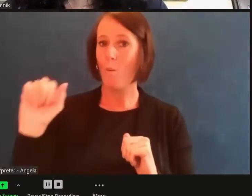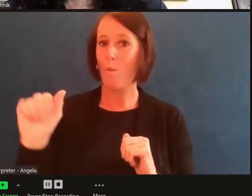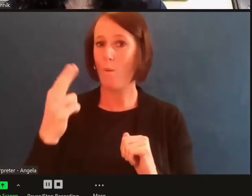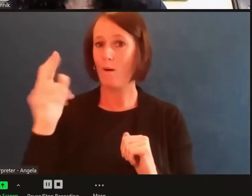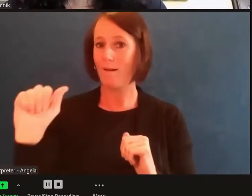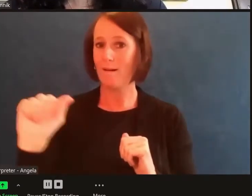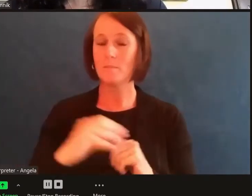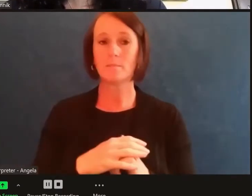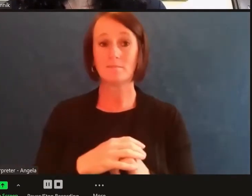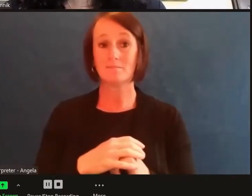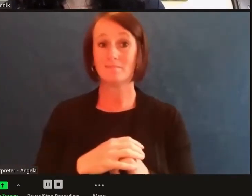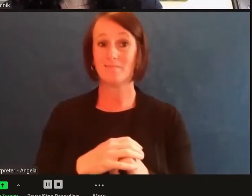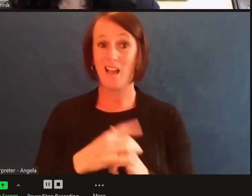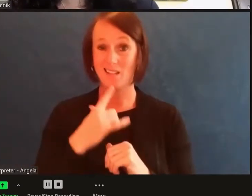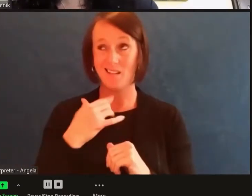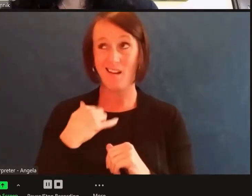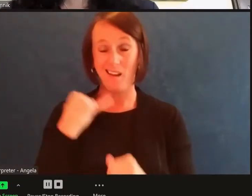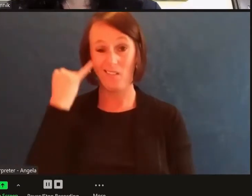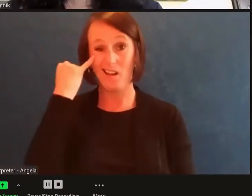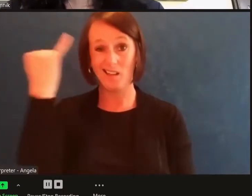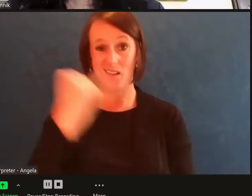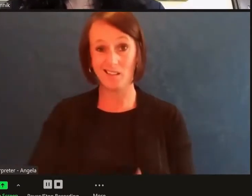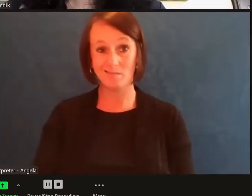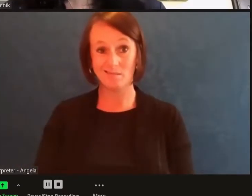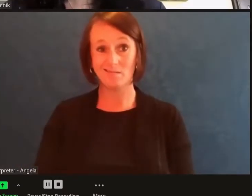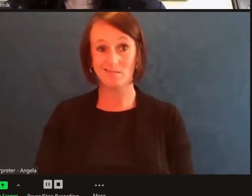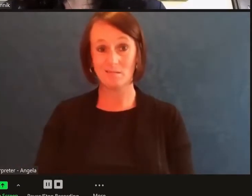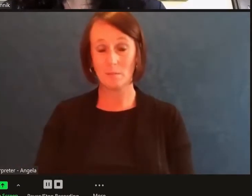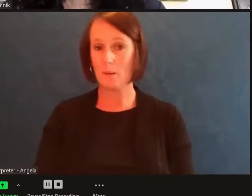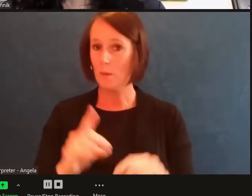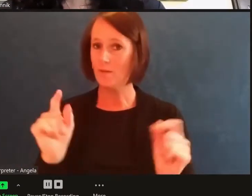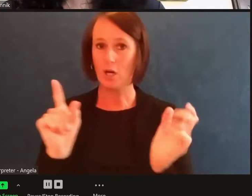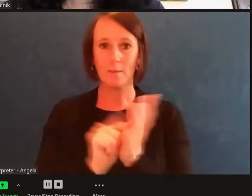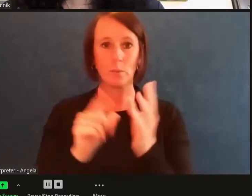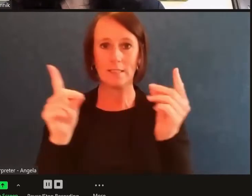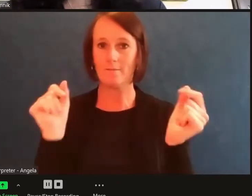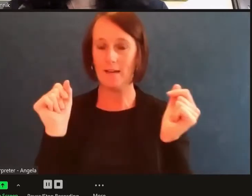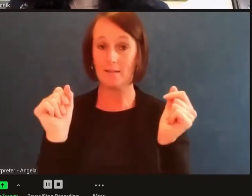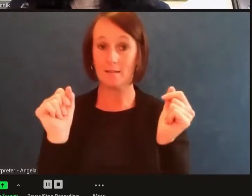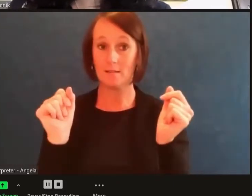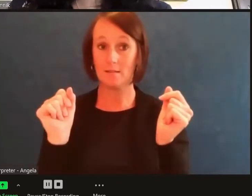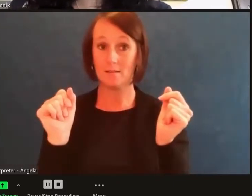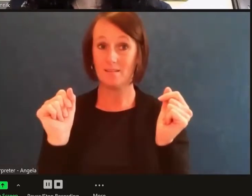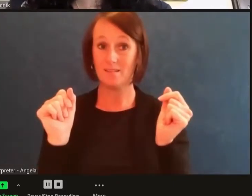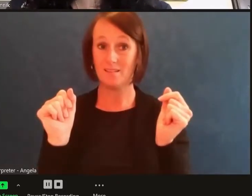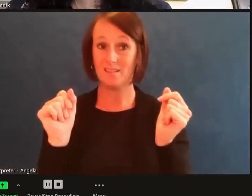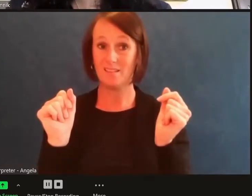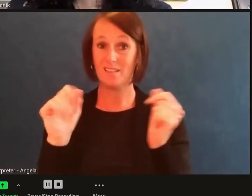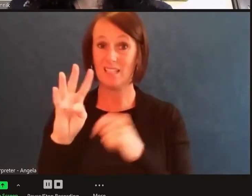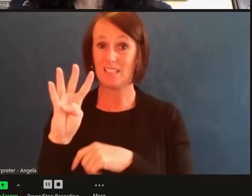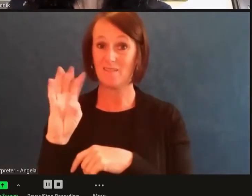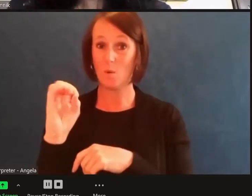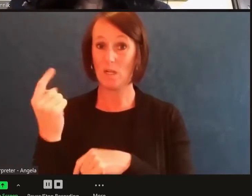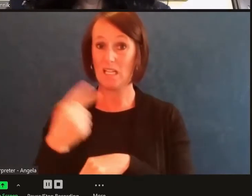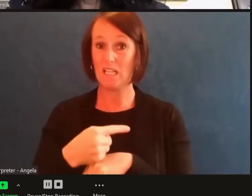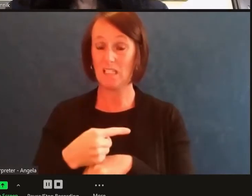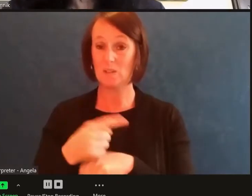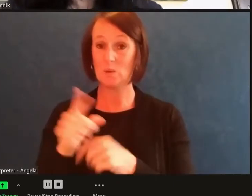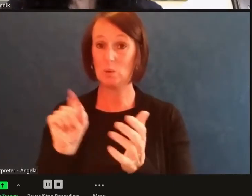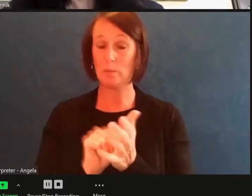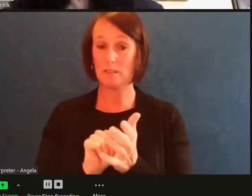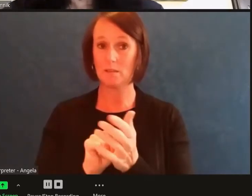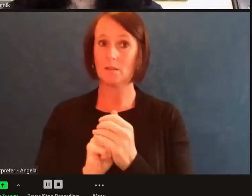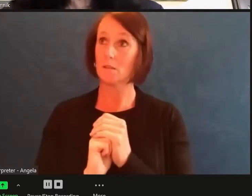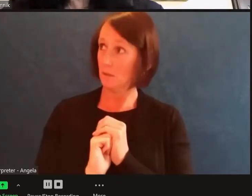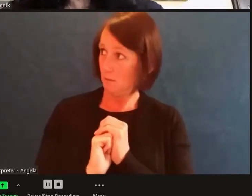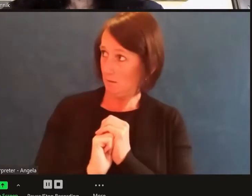to the owner, "I've got an idea, but it's got to be out fast." And he said, "How fast?" I said, 40 days.